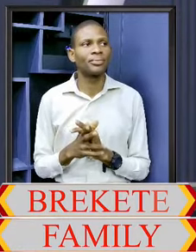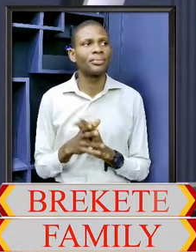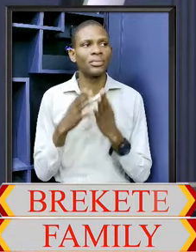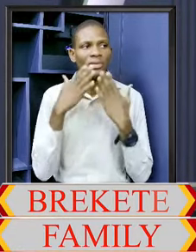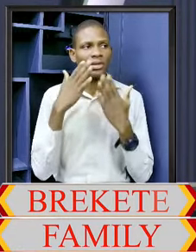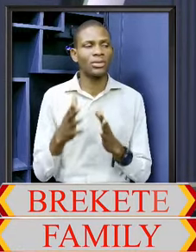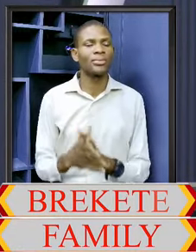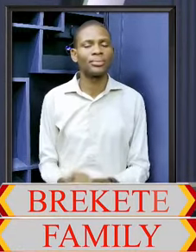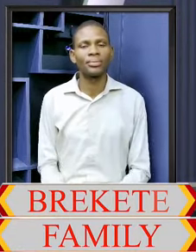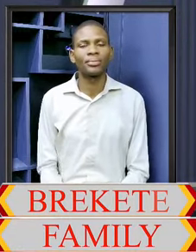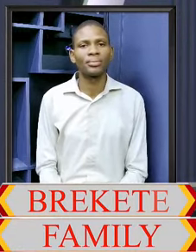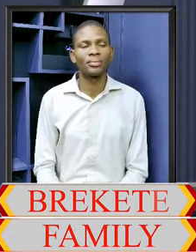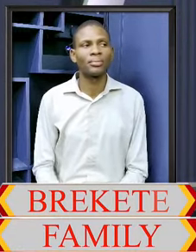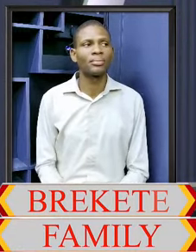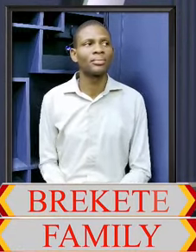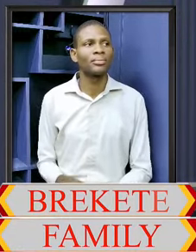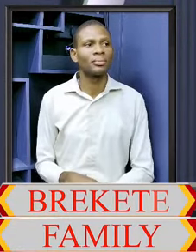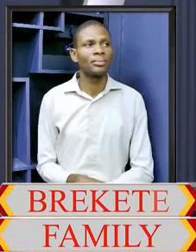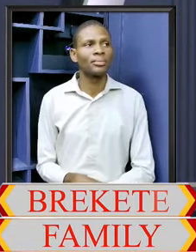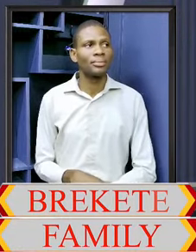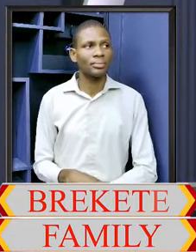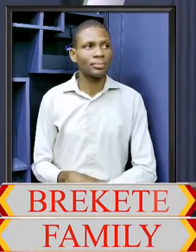Okay, thank you,